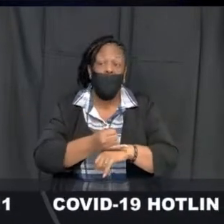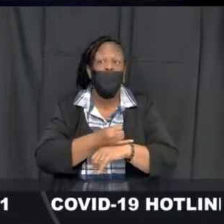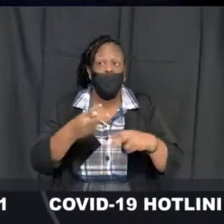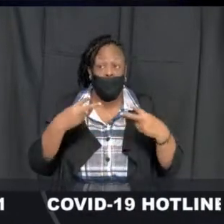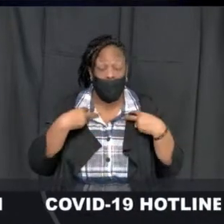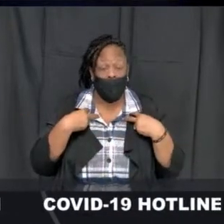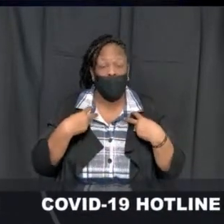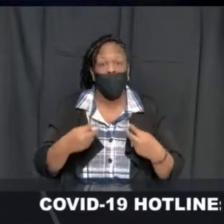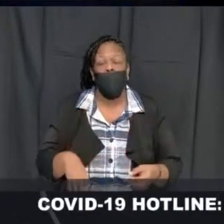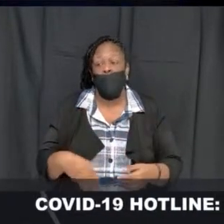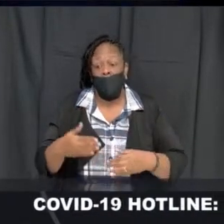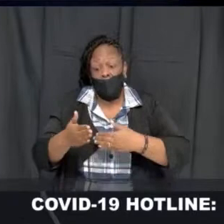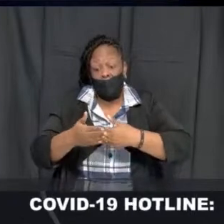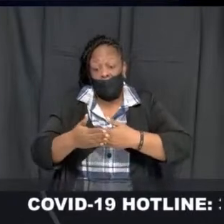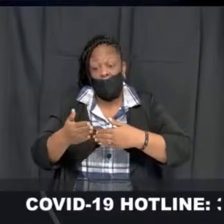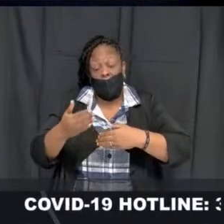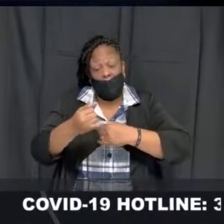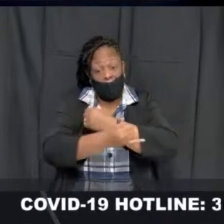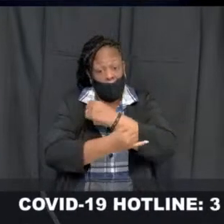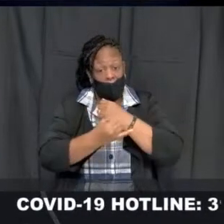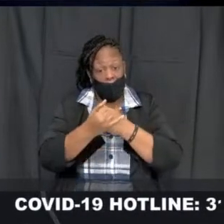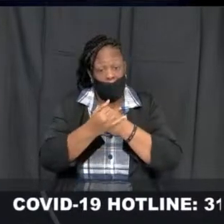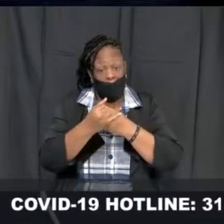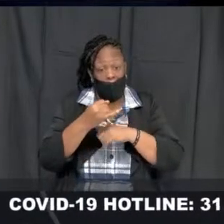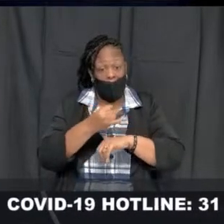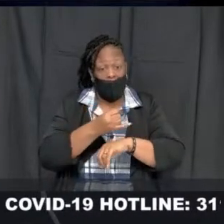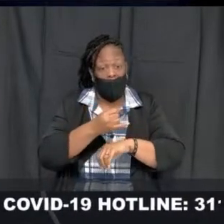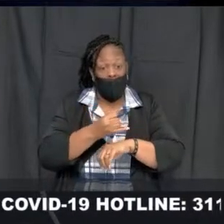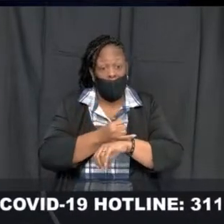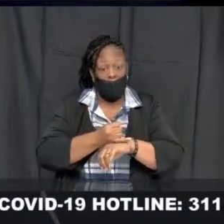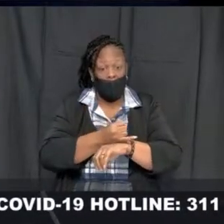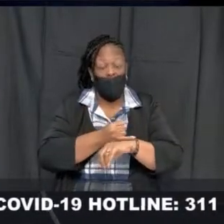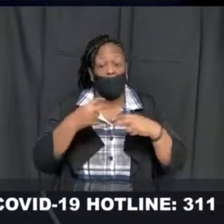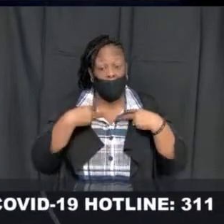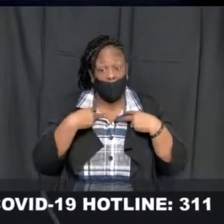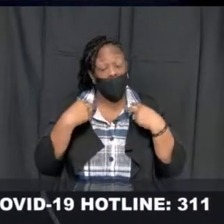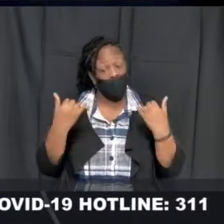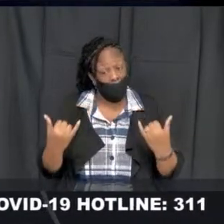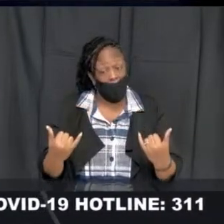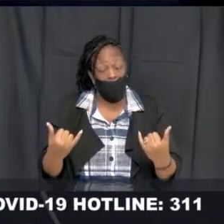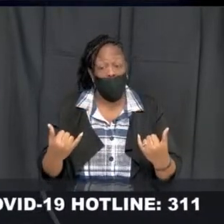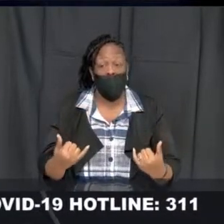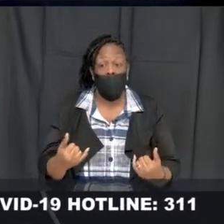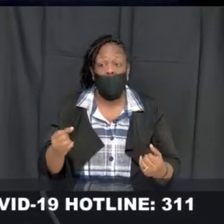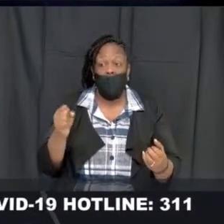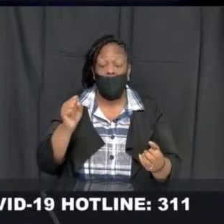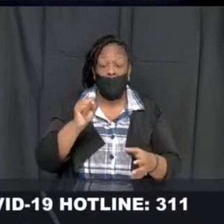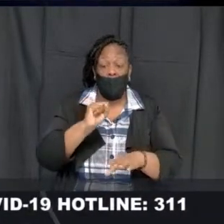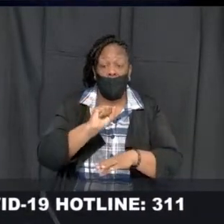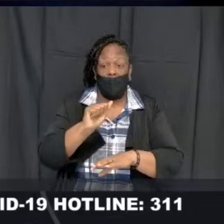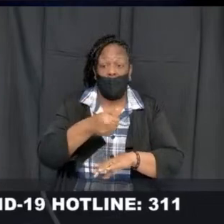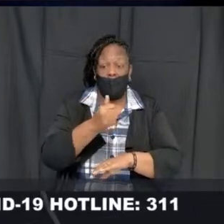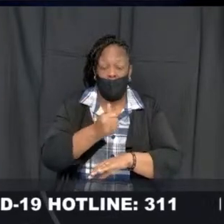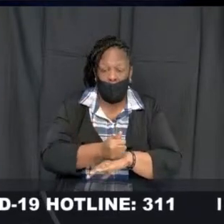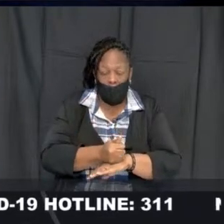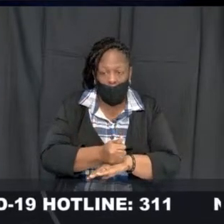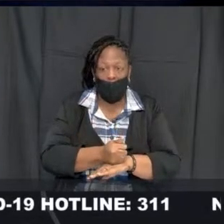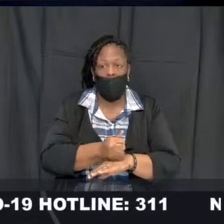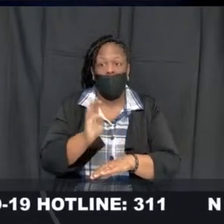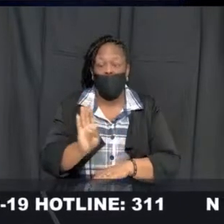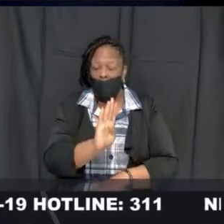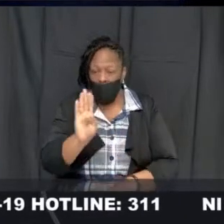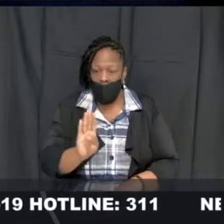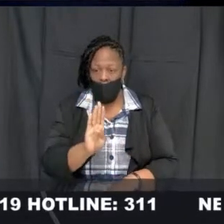curfews that many of our neighboring islands and sister islands nearby as Antigua and Barbados and Lucia are still living with in terms